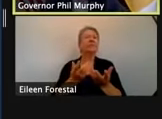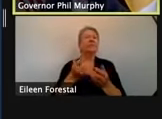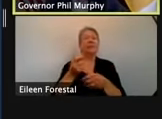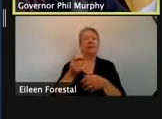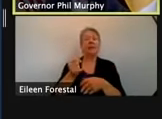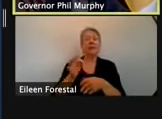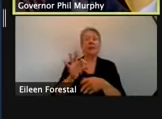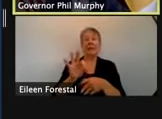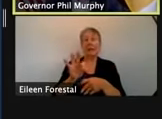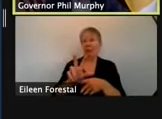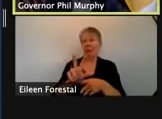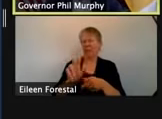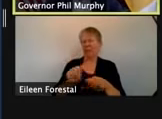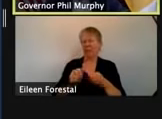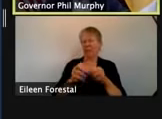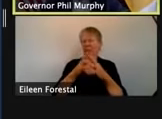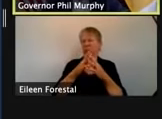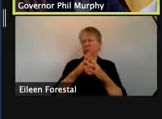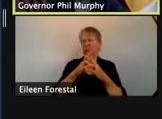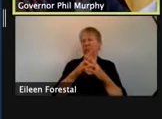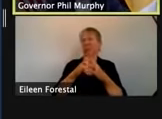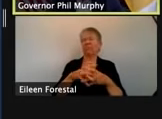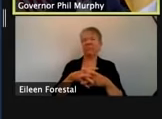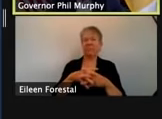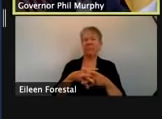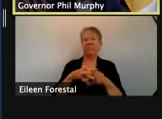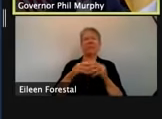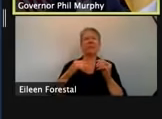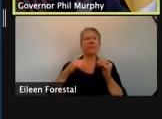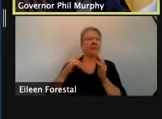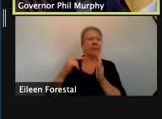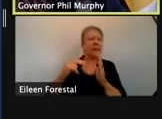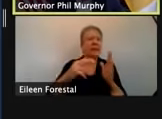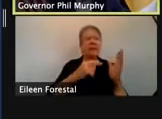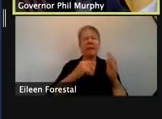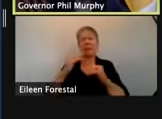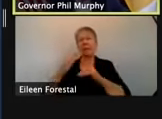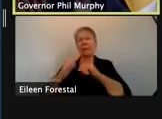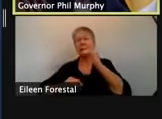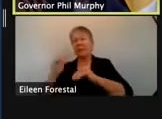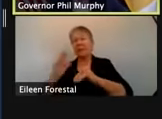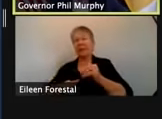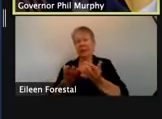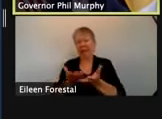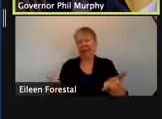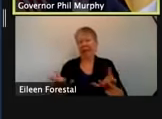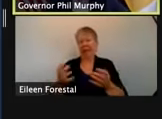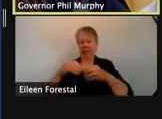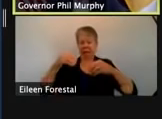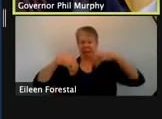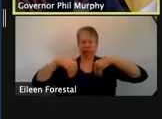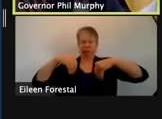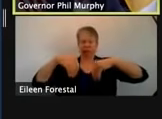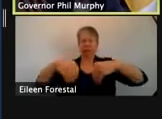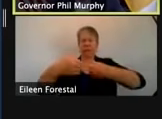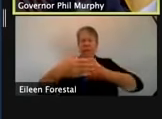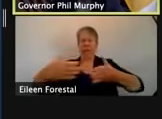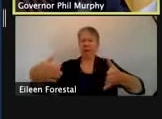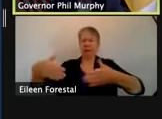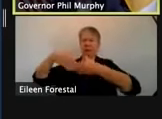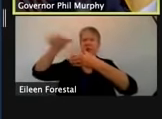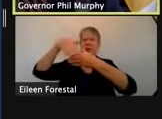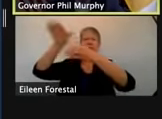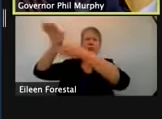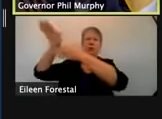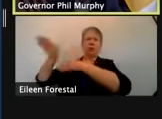building materials, and food industries. By his side, through it all, that gal on the left of the screen was his wife